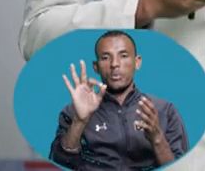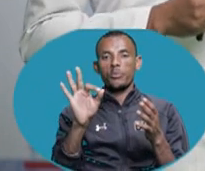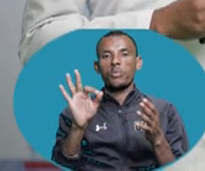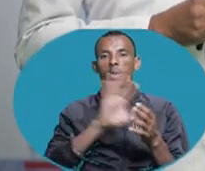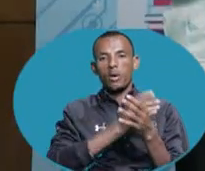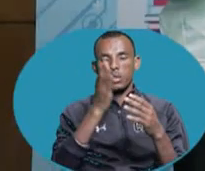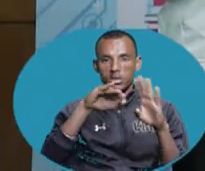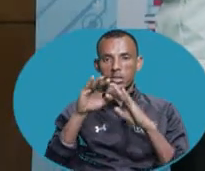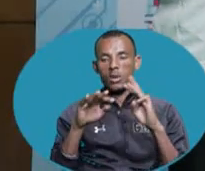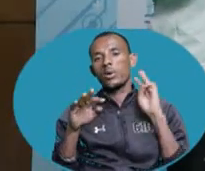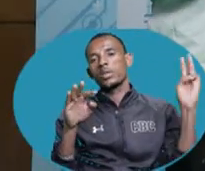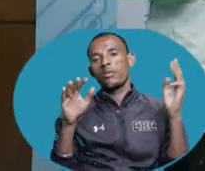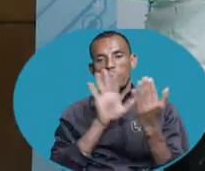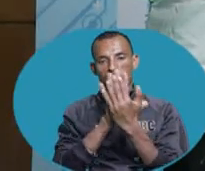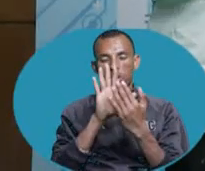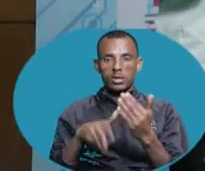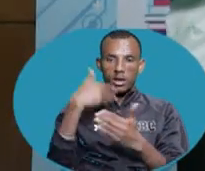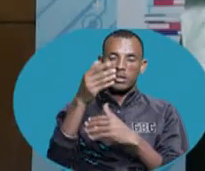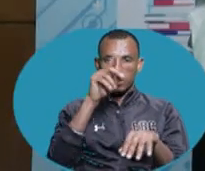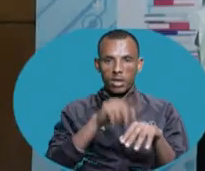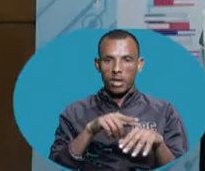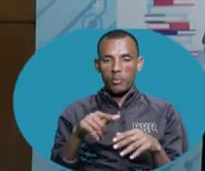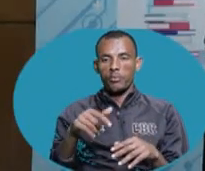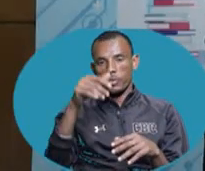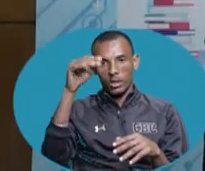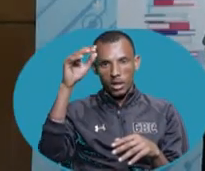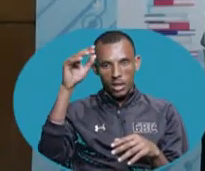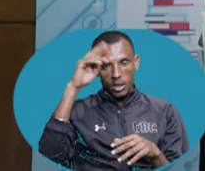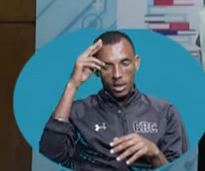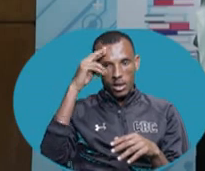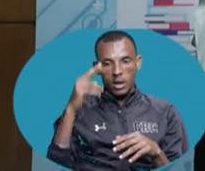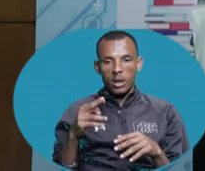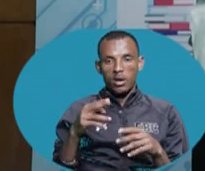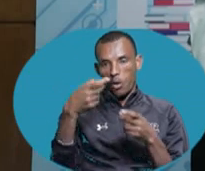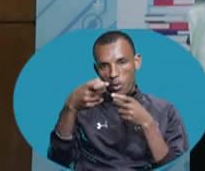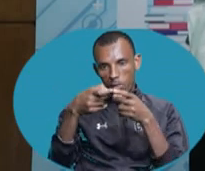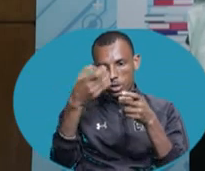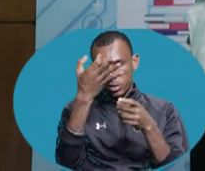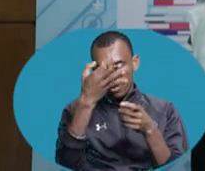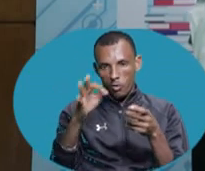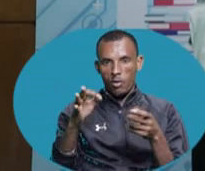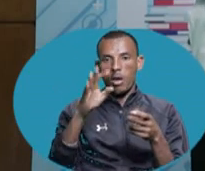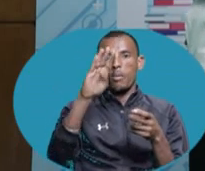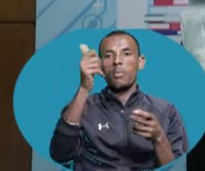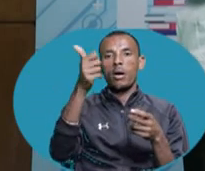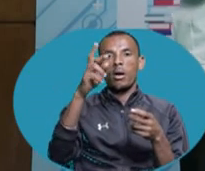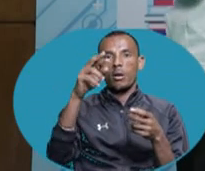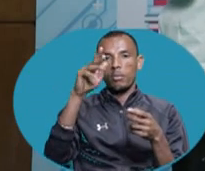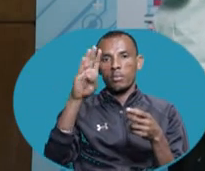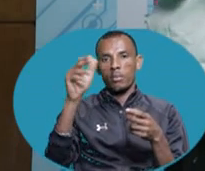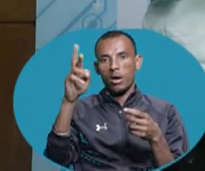The next time, Adolf Hitler, Operation of Barbarossa. Operation of